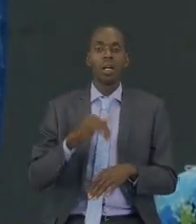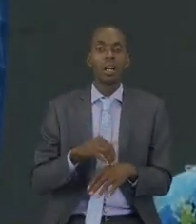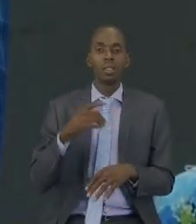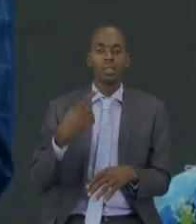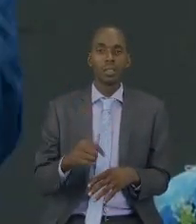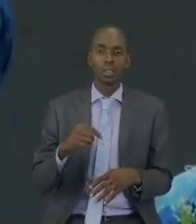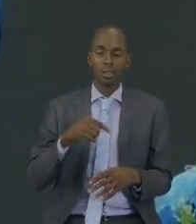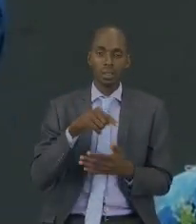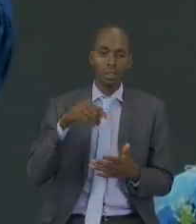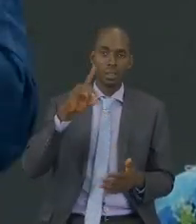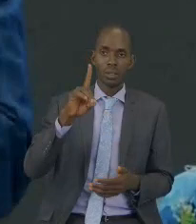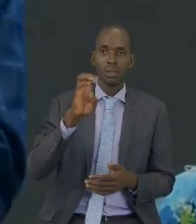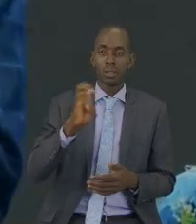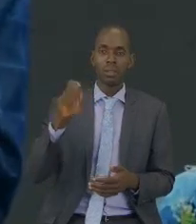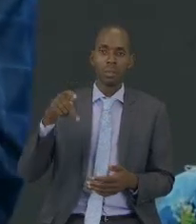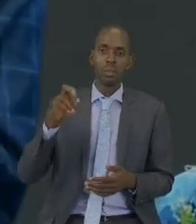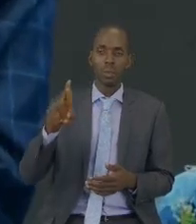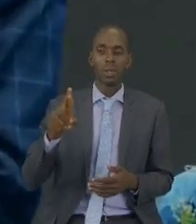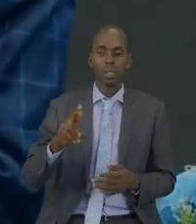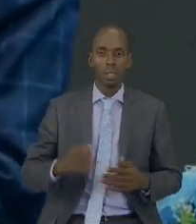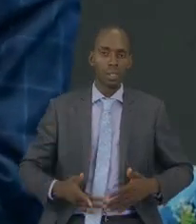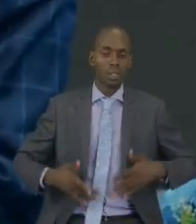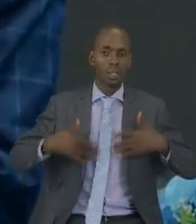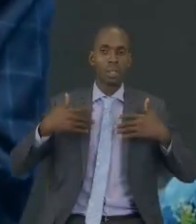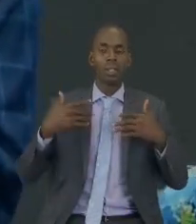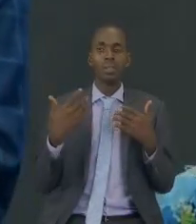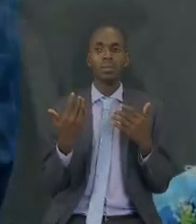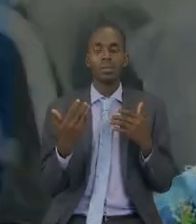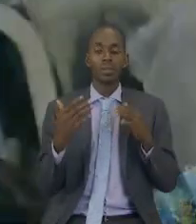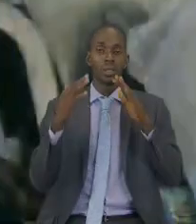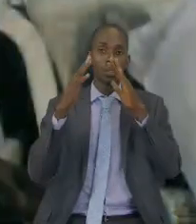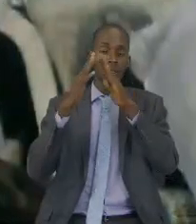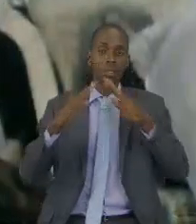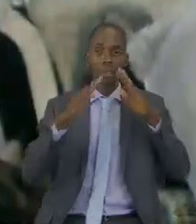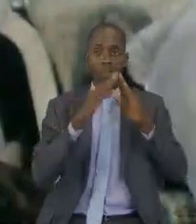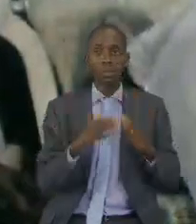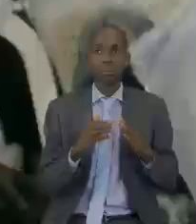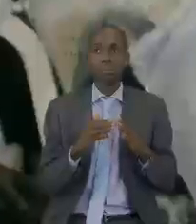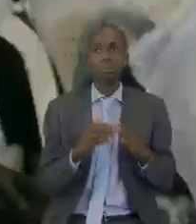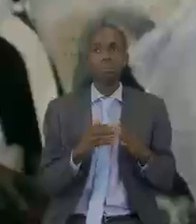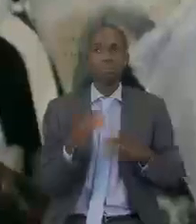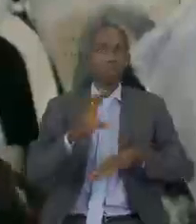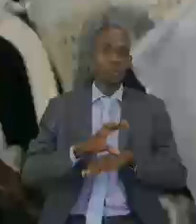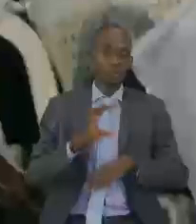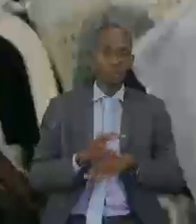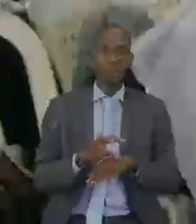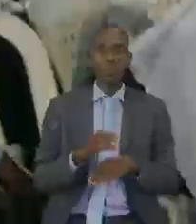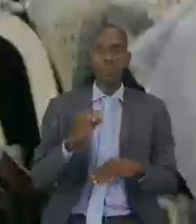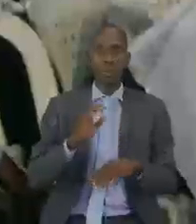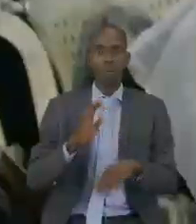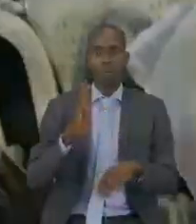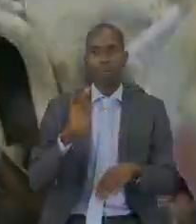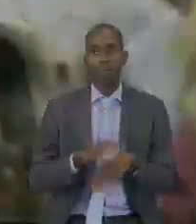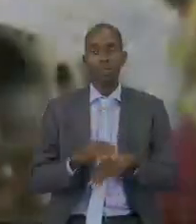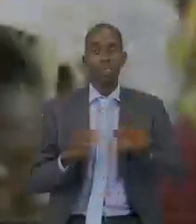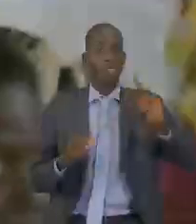4 p.m. on 4 p.m. by His grace on the 6th of November. 6th